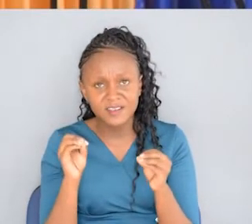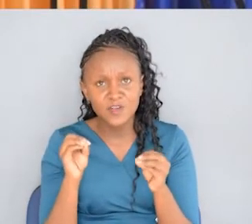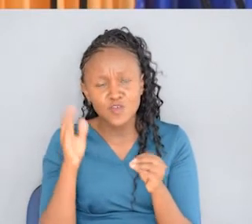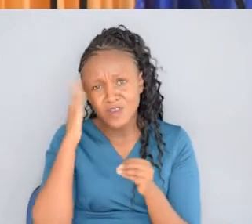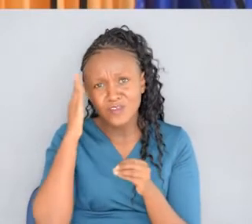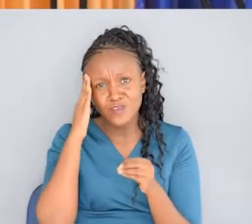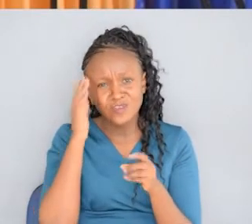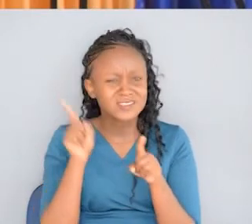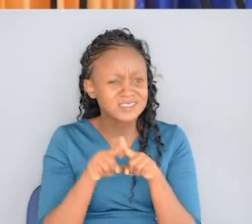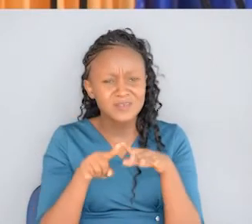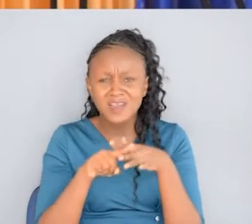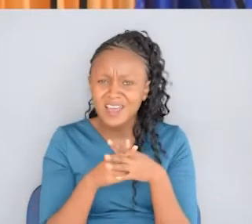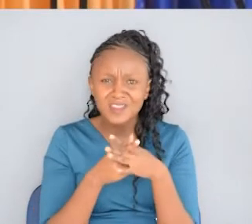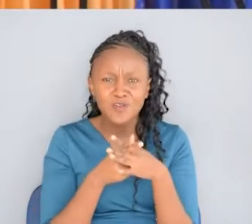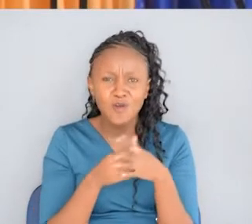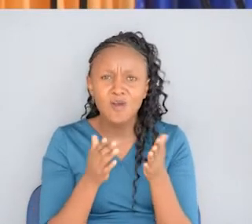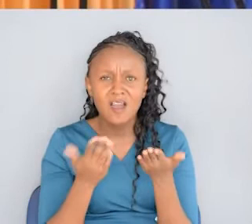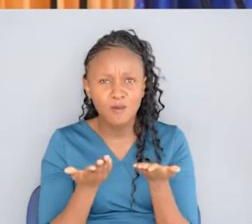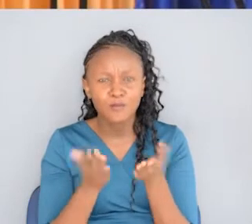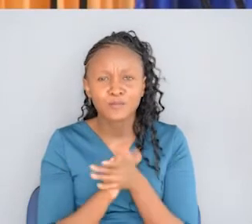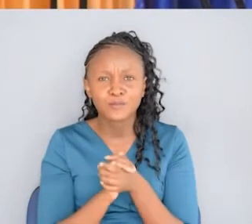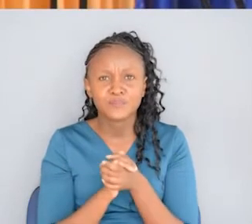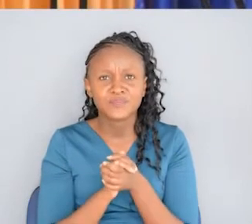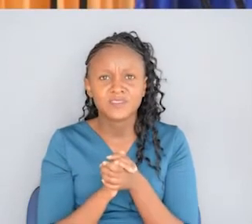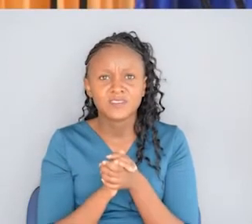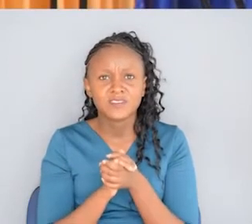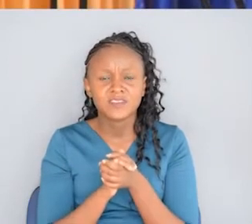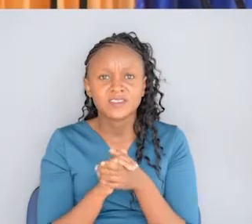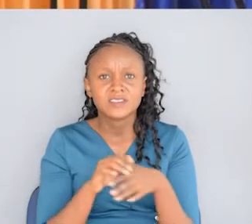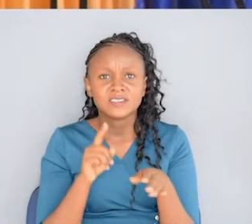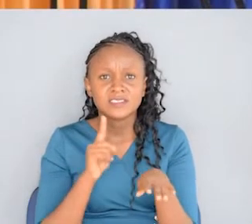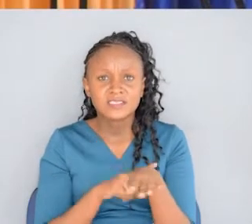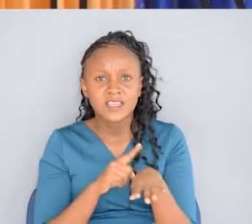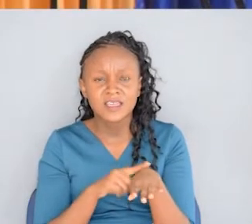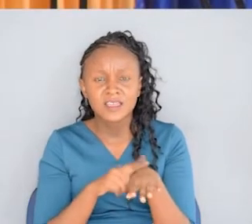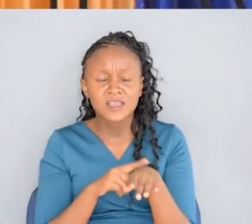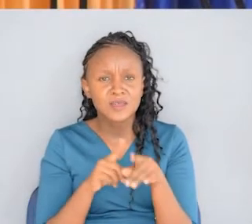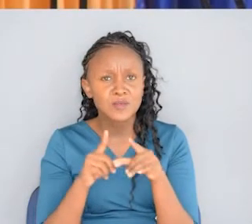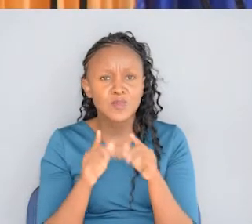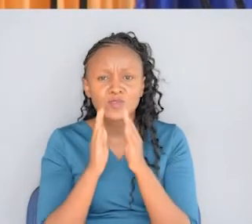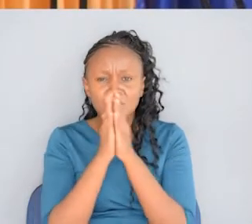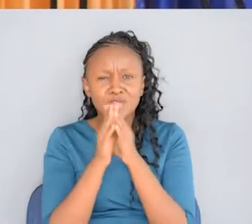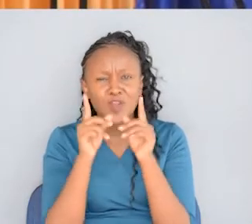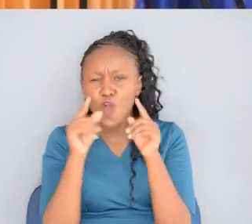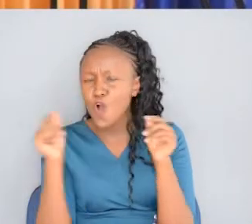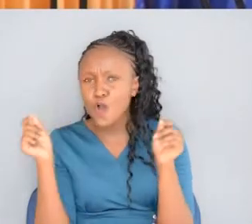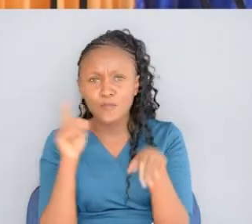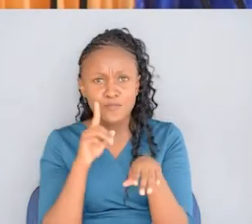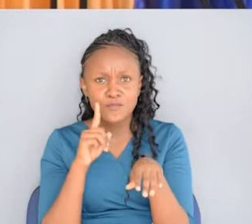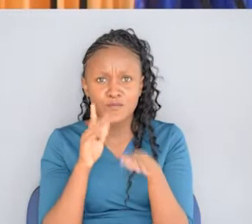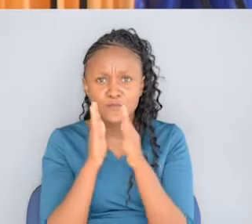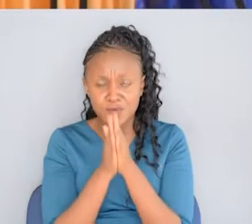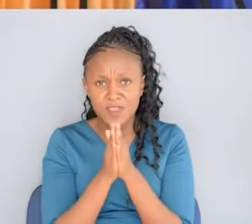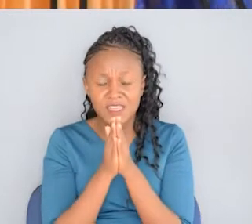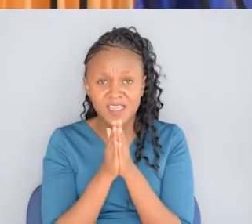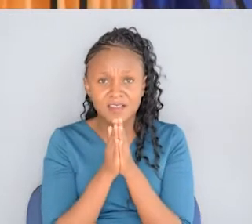usema. Unajua kwanza prayer za intercessory. Ile maombi mrefu ya PCA, kuna vile si uomba, alafu saa tunafika pahali,